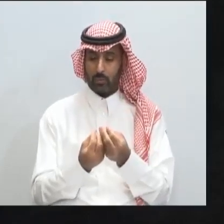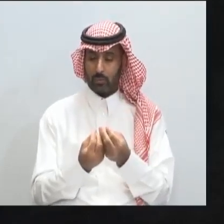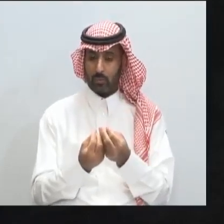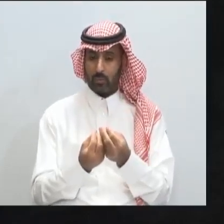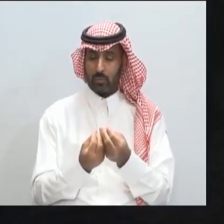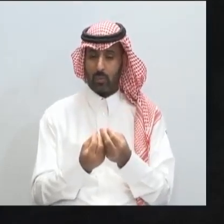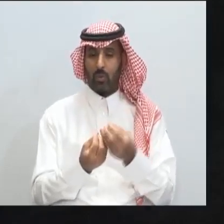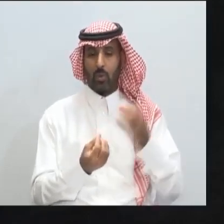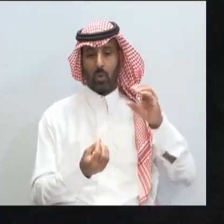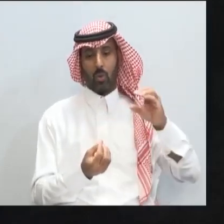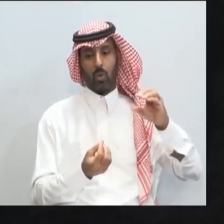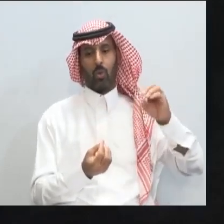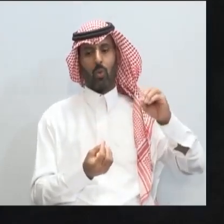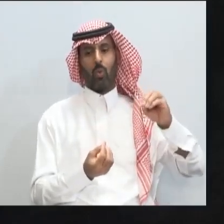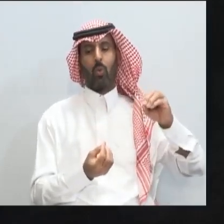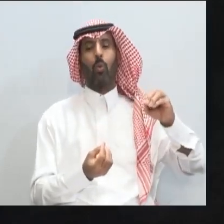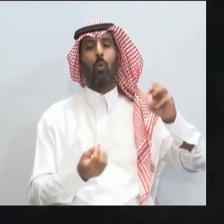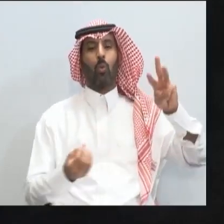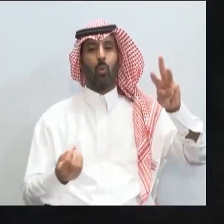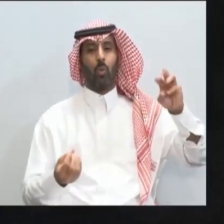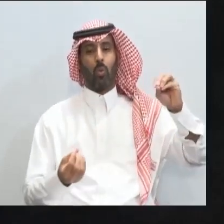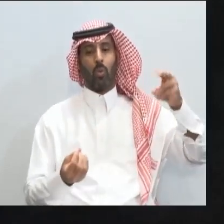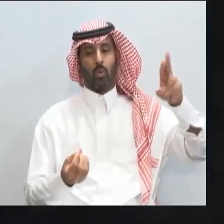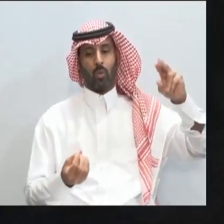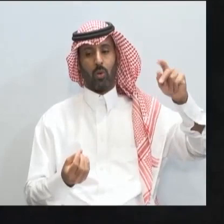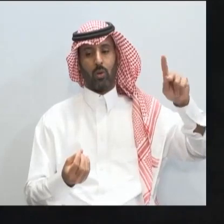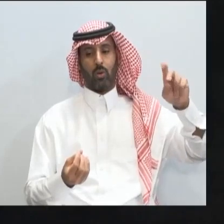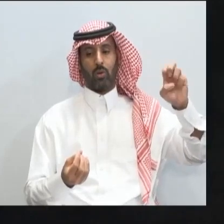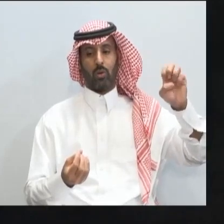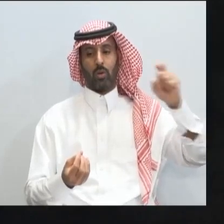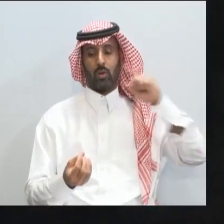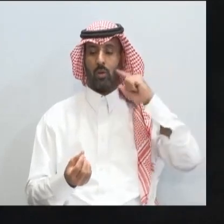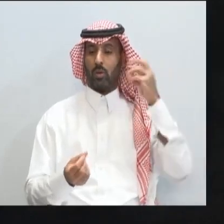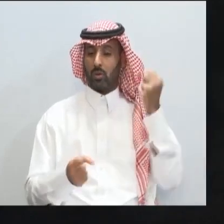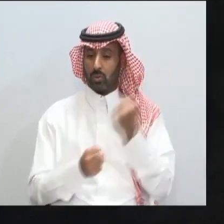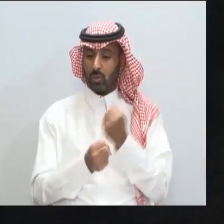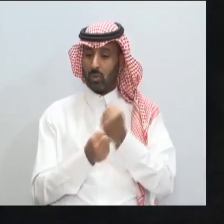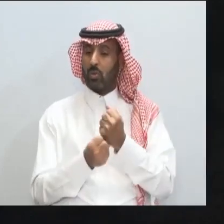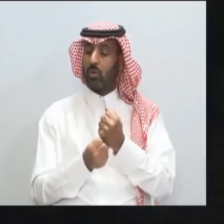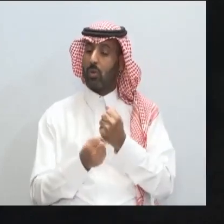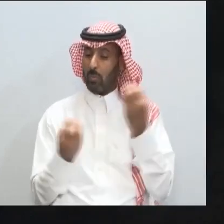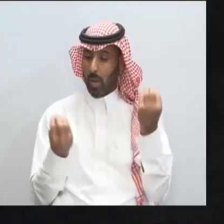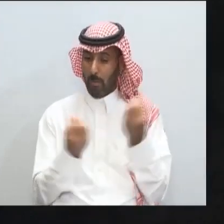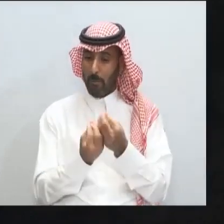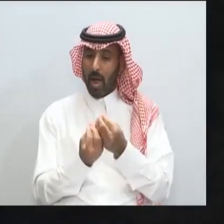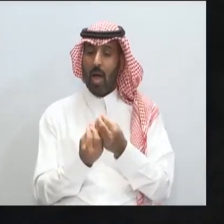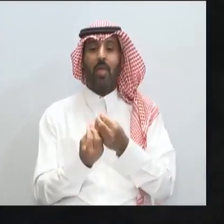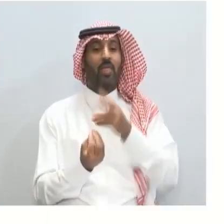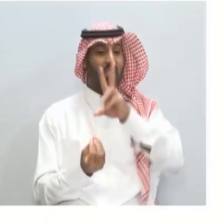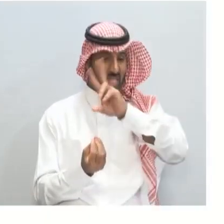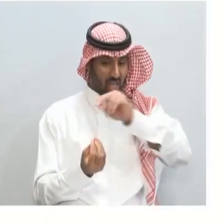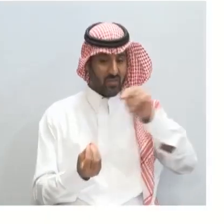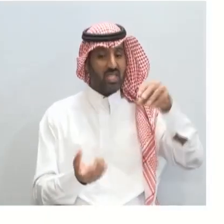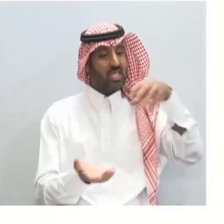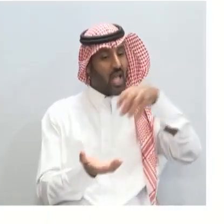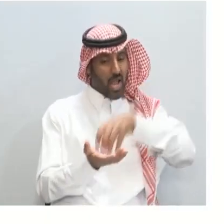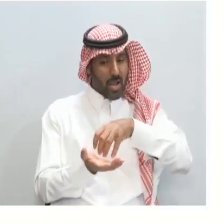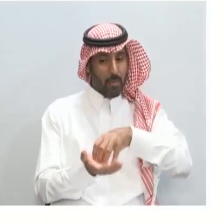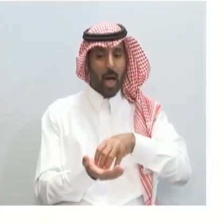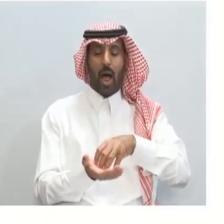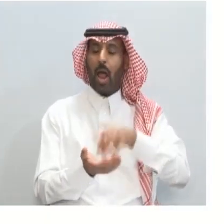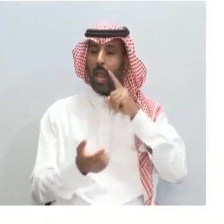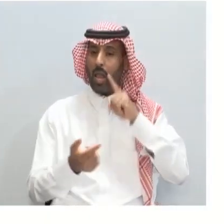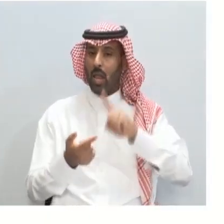called co-worker. It means that we work together in the same place. So what's the relationship